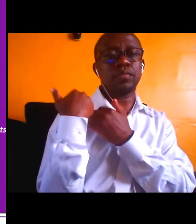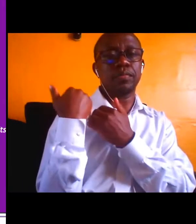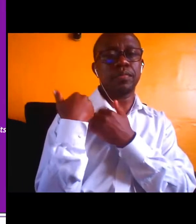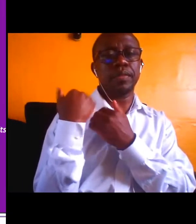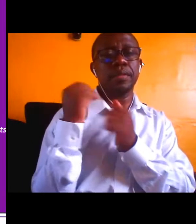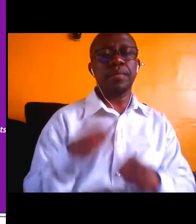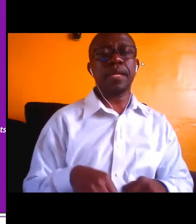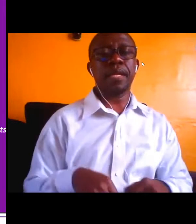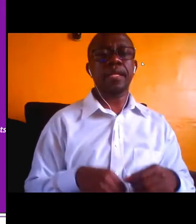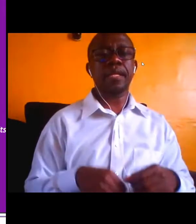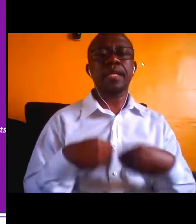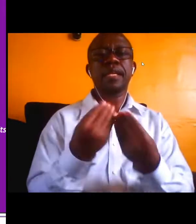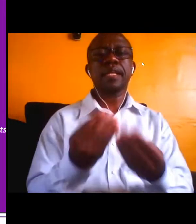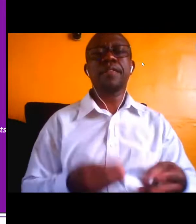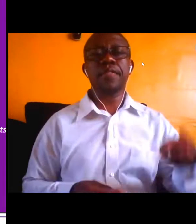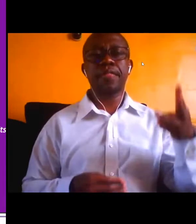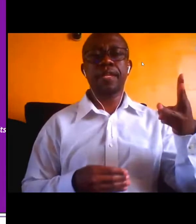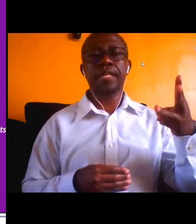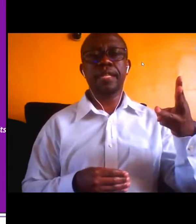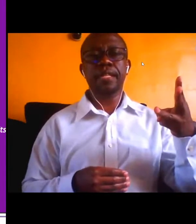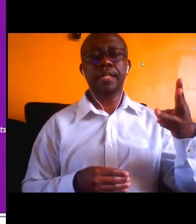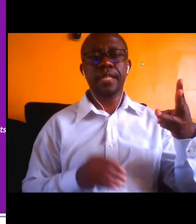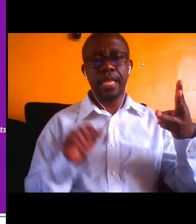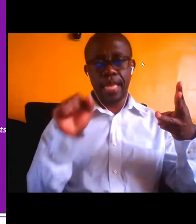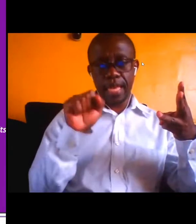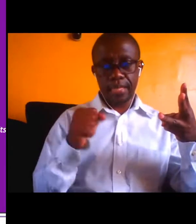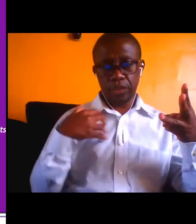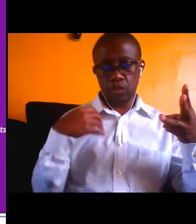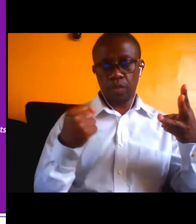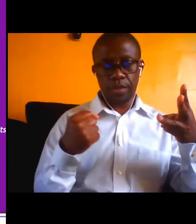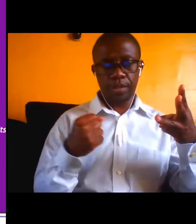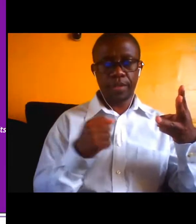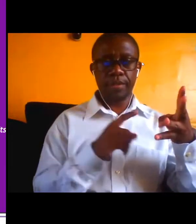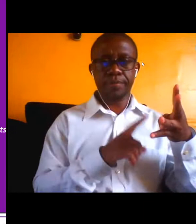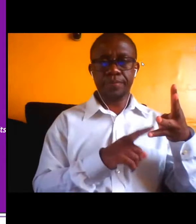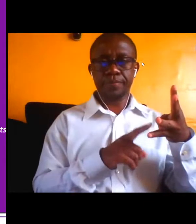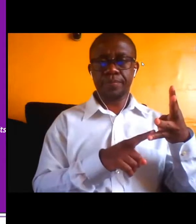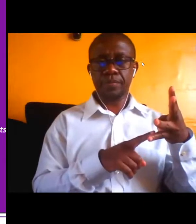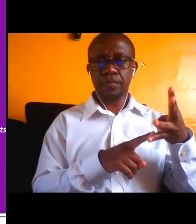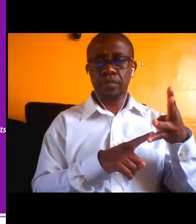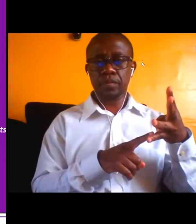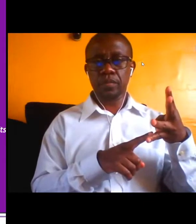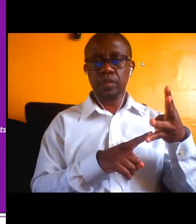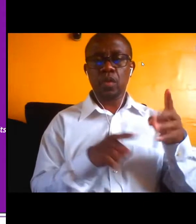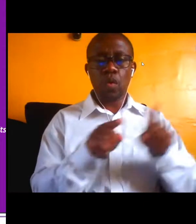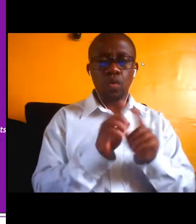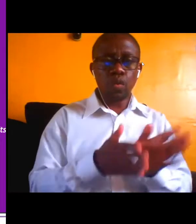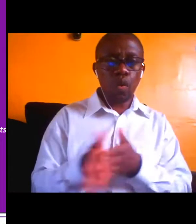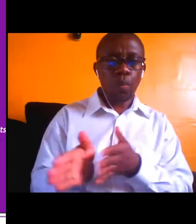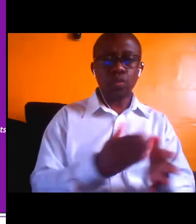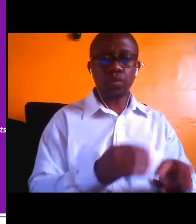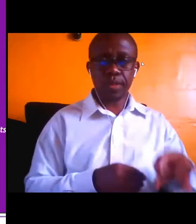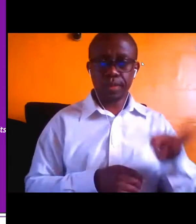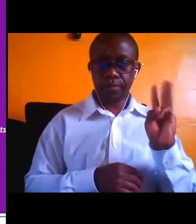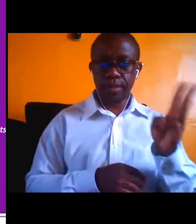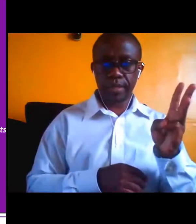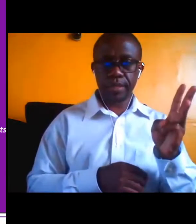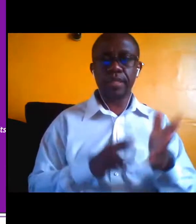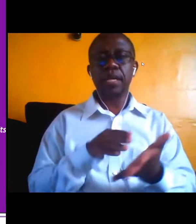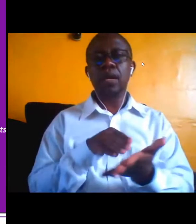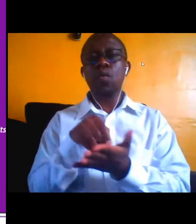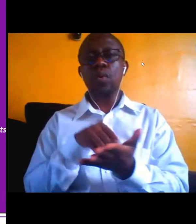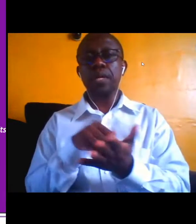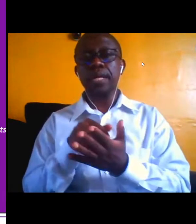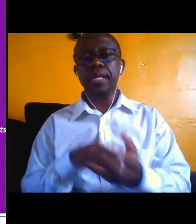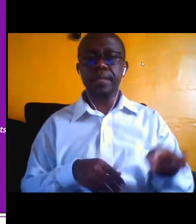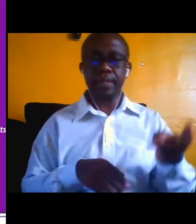strengths and weaknesses within CSO Forum and 3 opportunities and weaknesses, opportunities and strengths